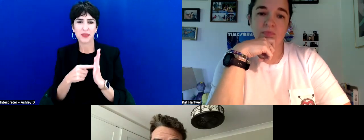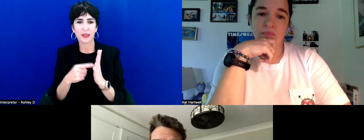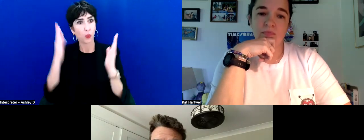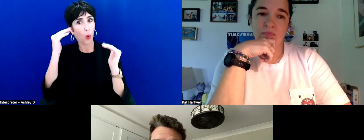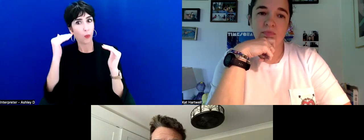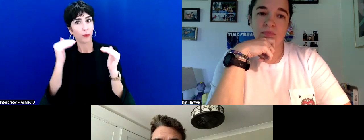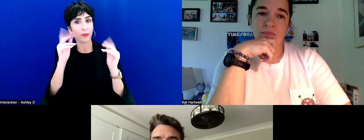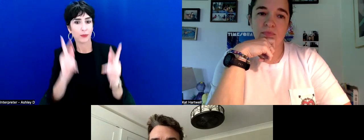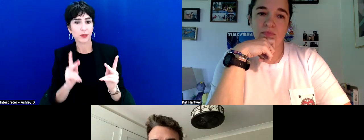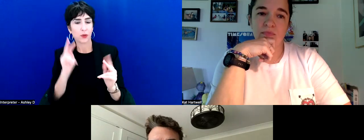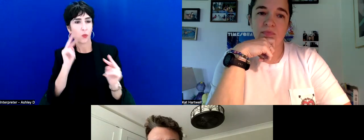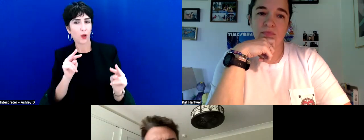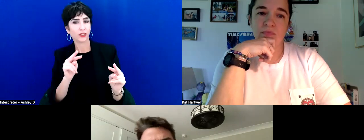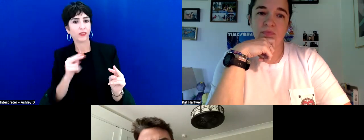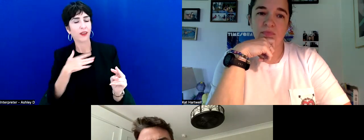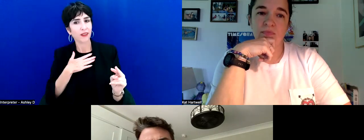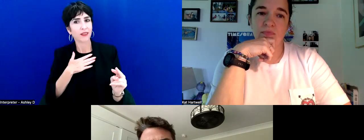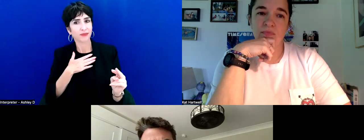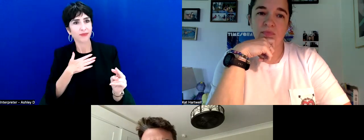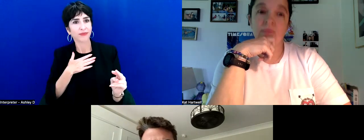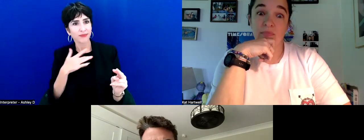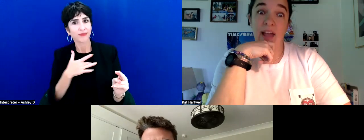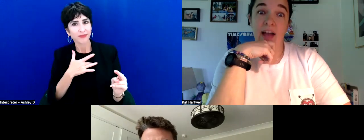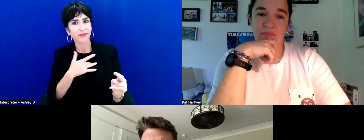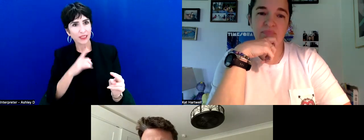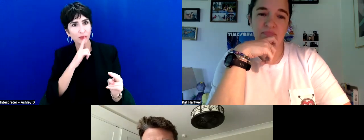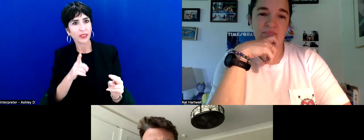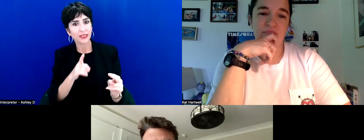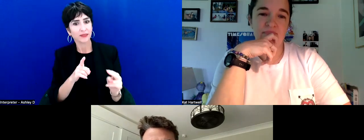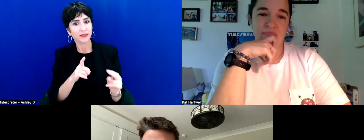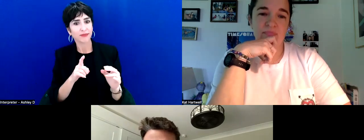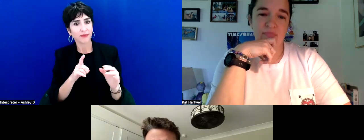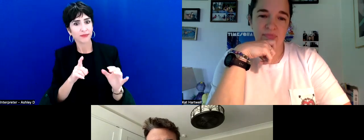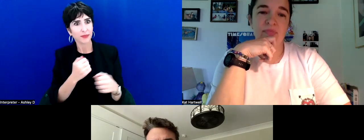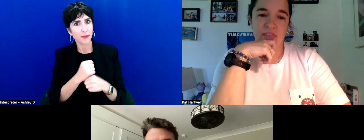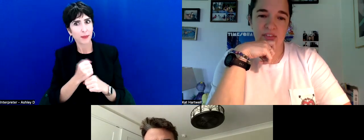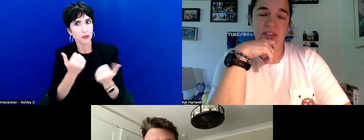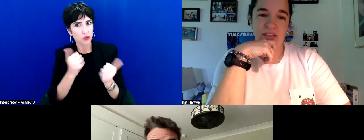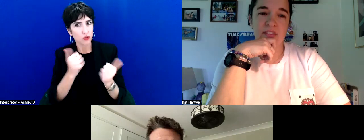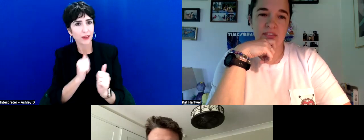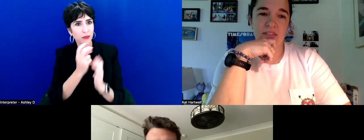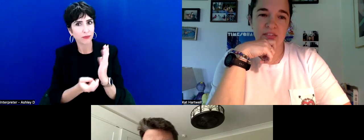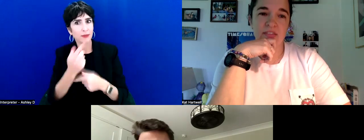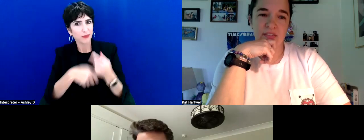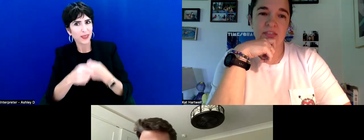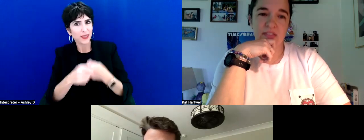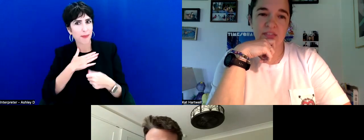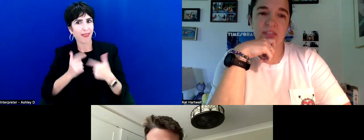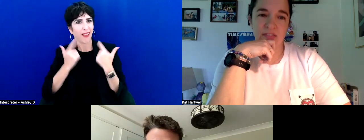hope to have people watch it and go, "Oh, I think this person maybe tried to put themselves in my shoes a little